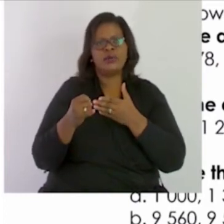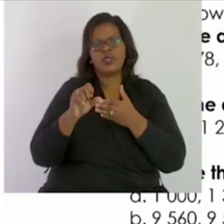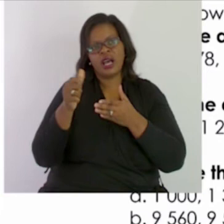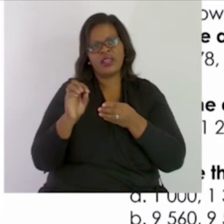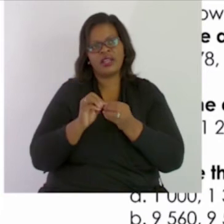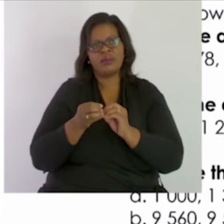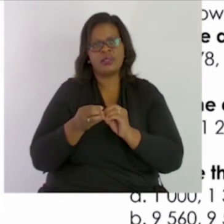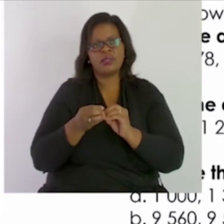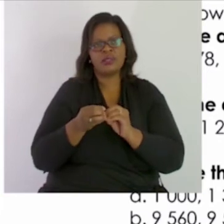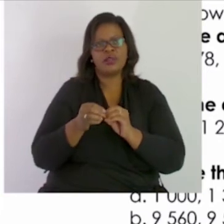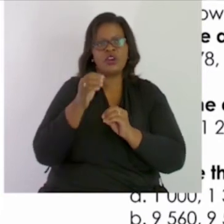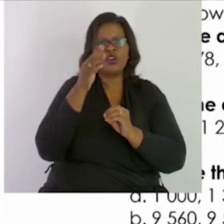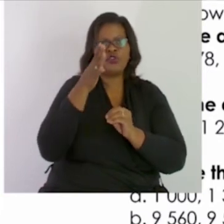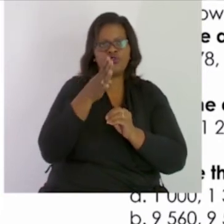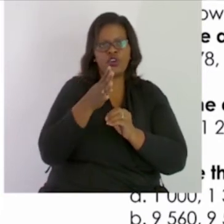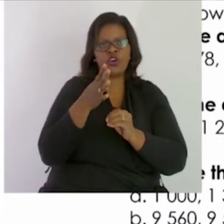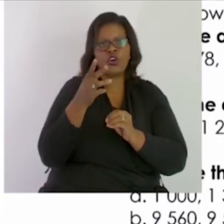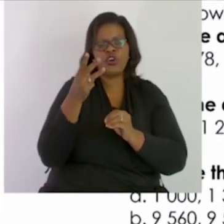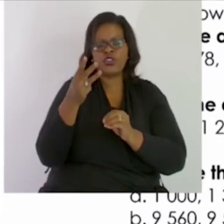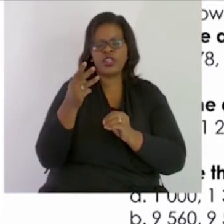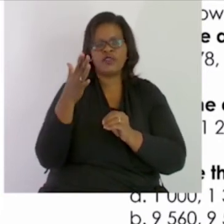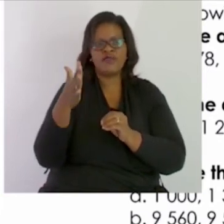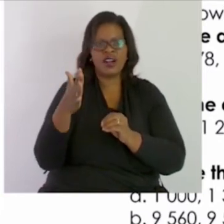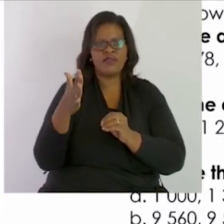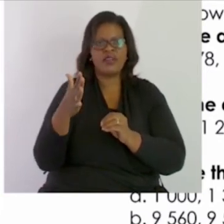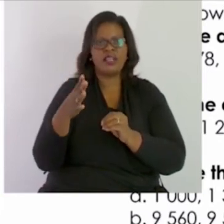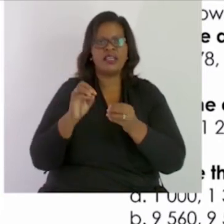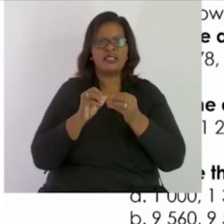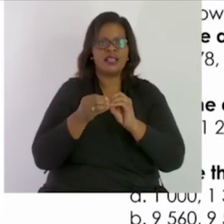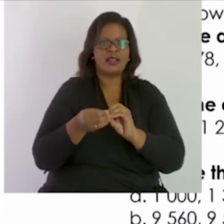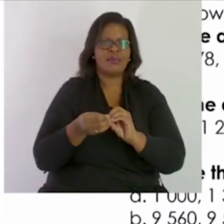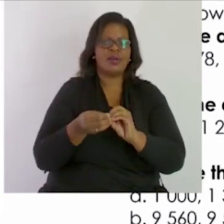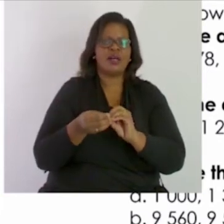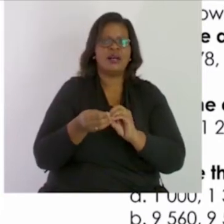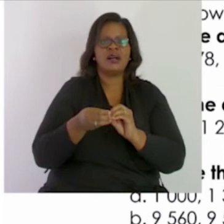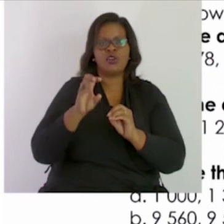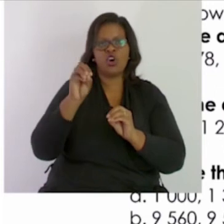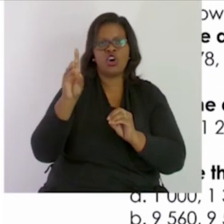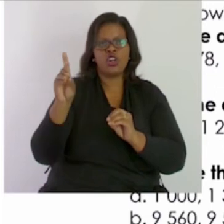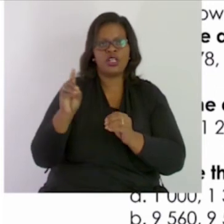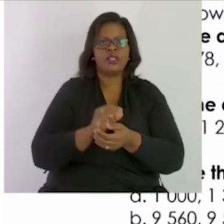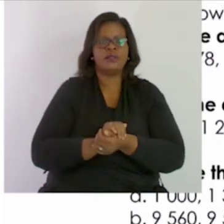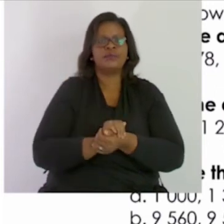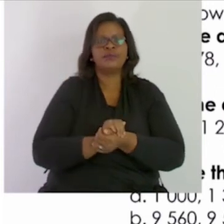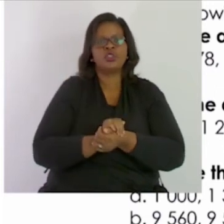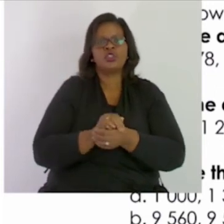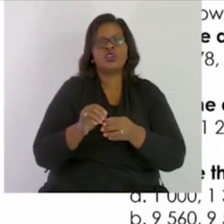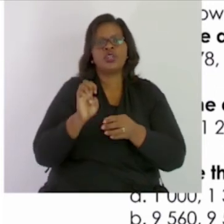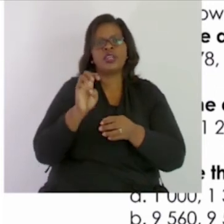So 435 is an odd number. You are going to do the rest on your own. Then number 2 is saying